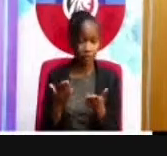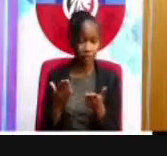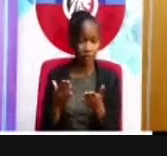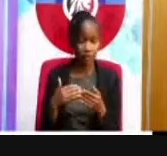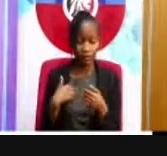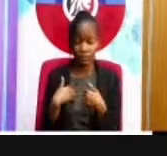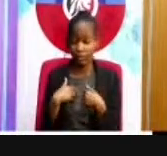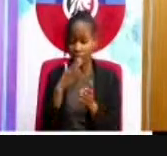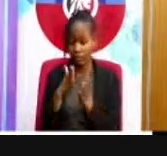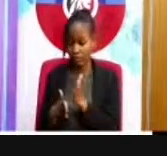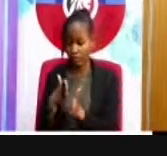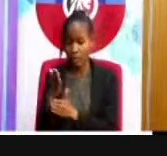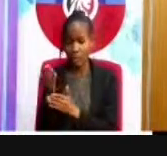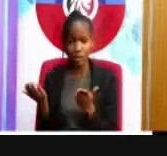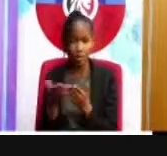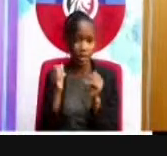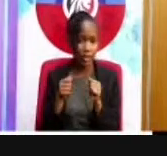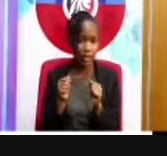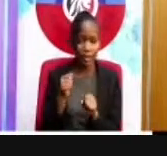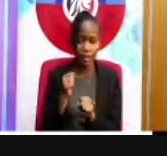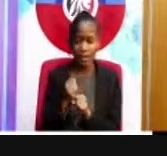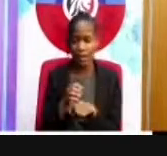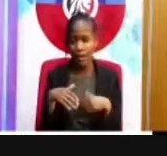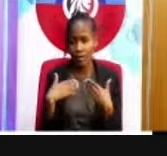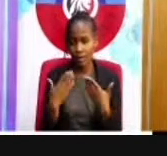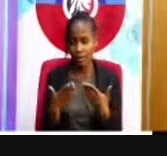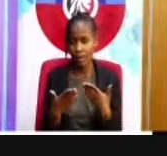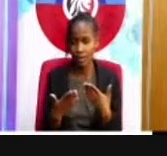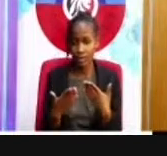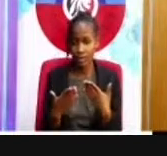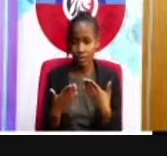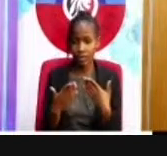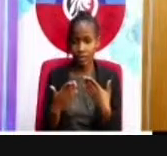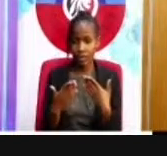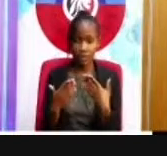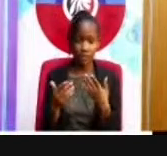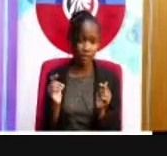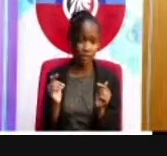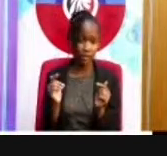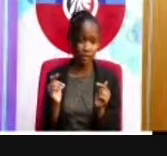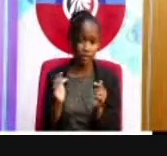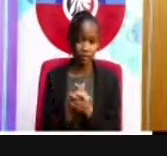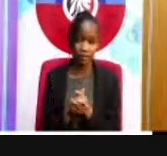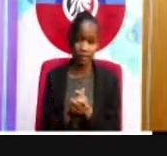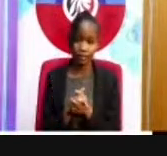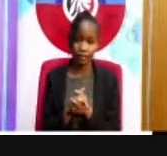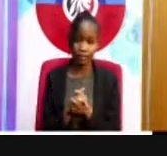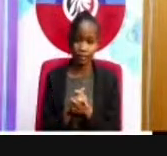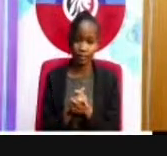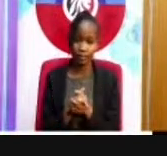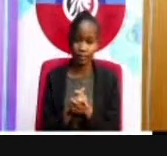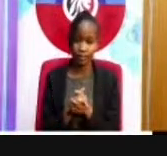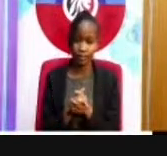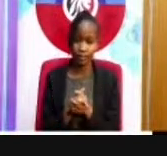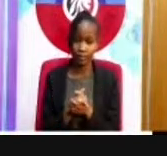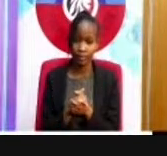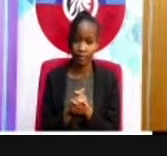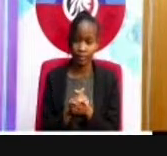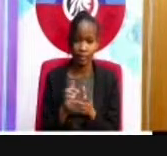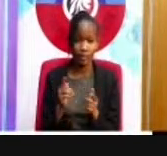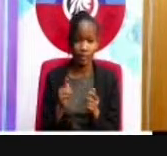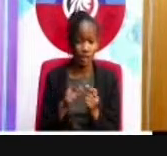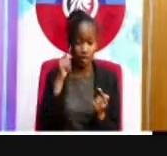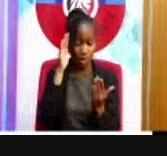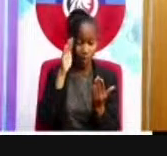we do give inputs. It's a multi kind of approach